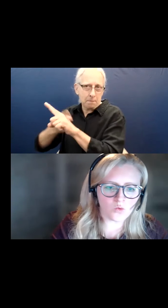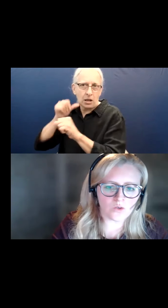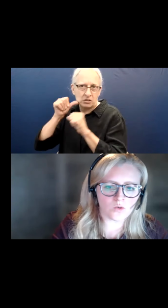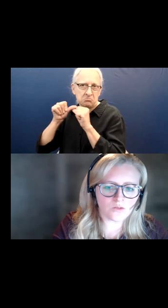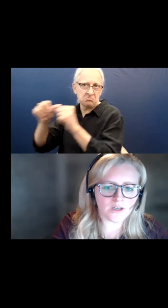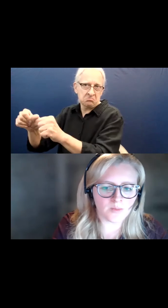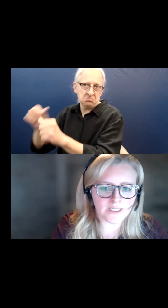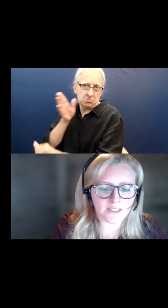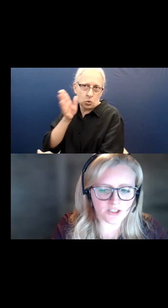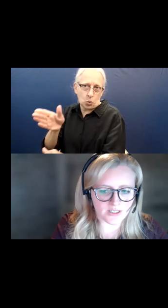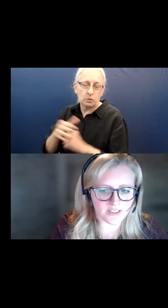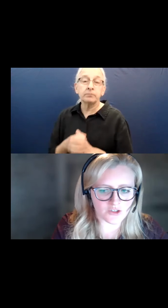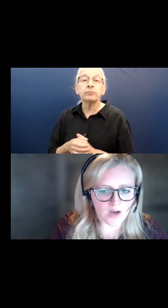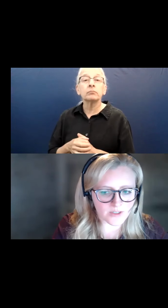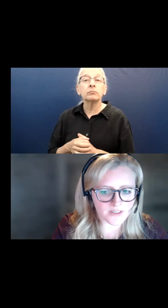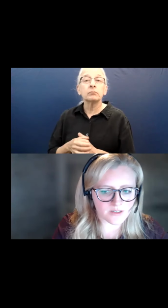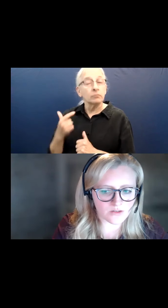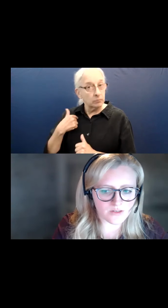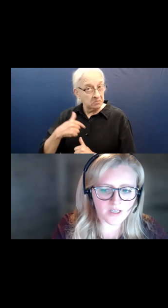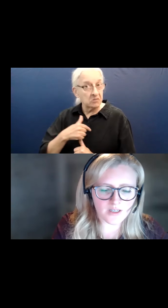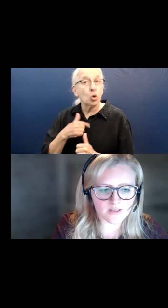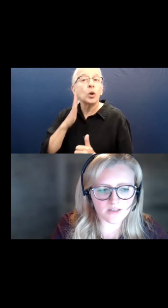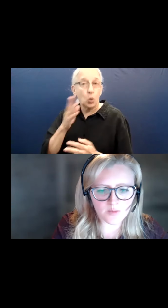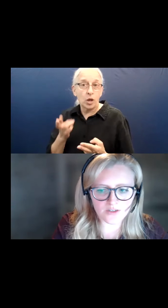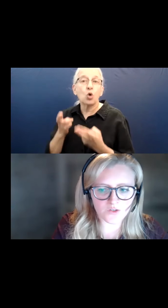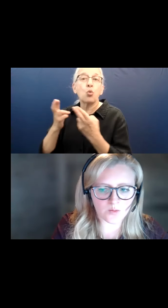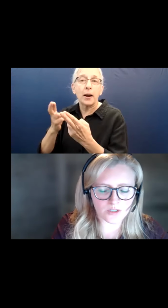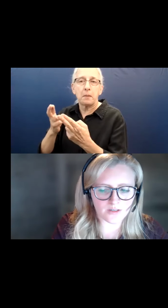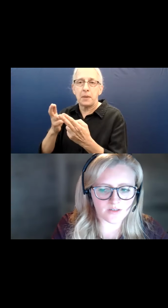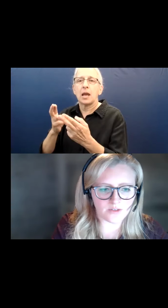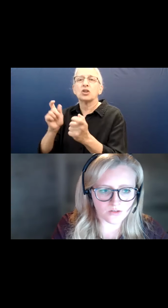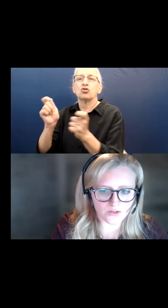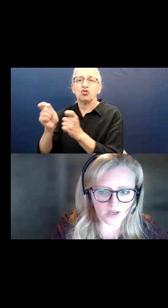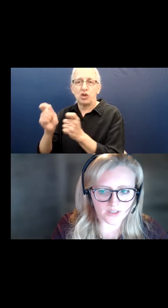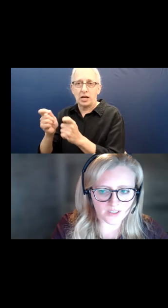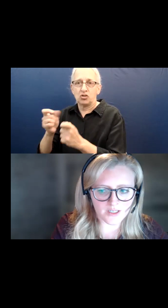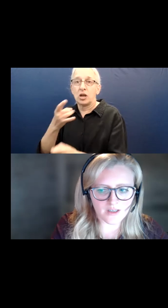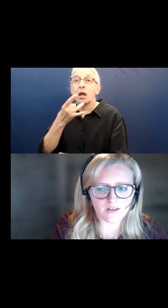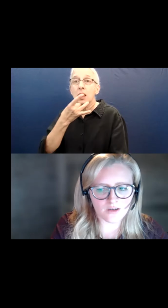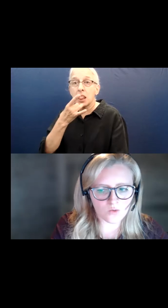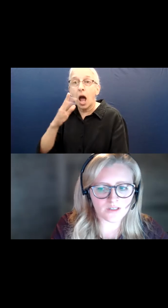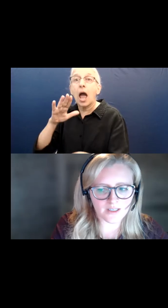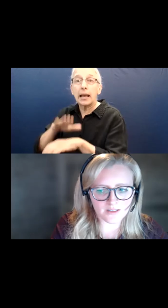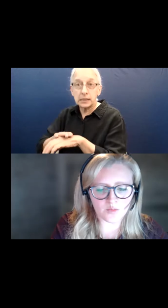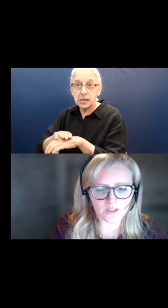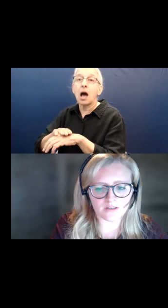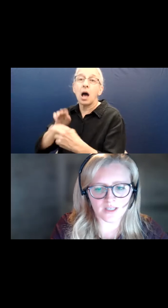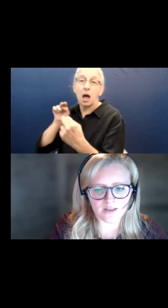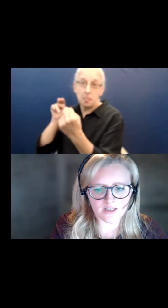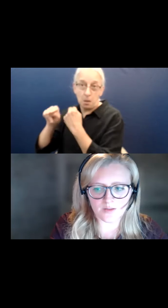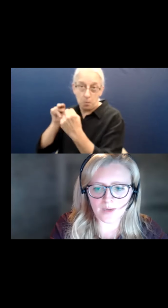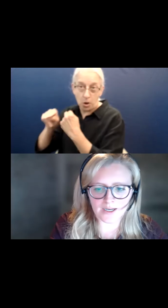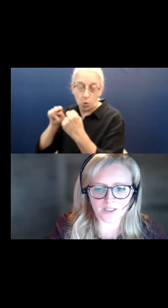And while we will recommend adjusting traffic signals to limit disruption to vehicle traffic, there will likely